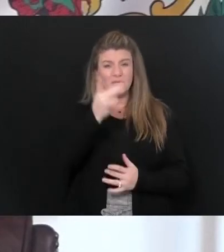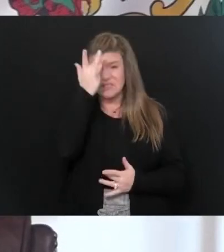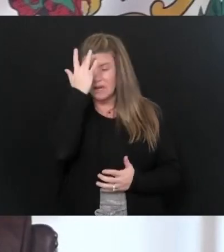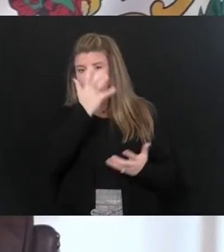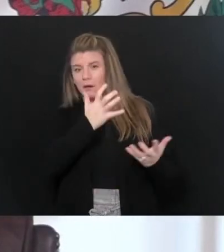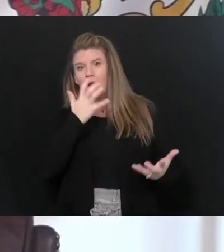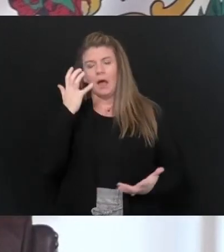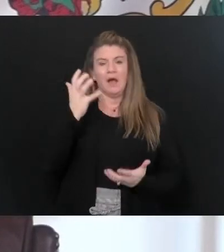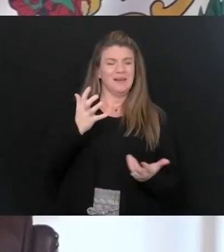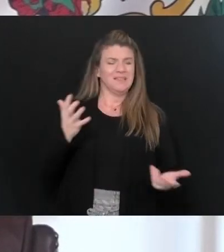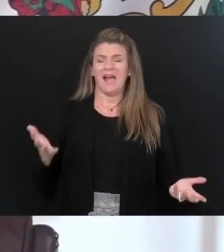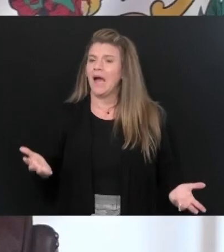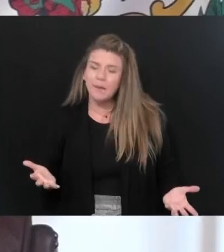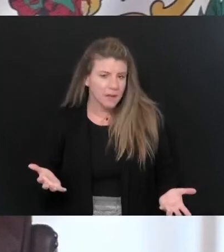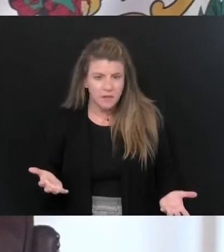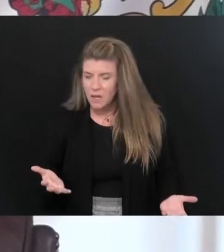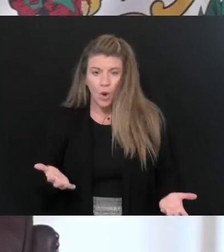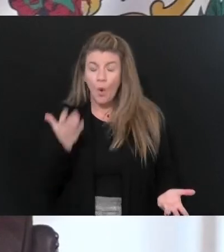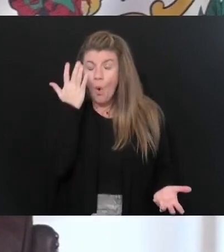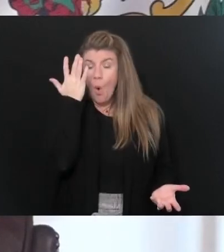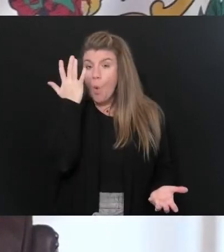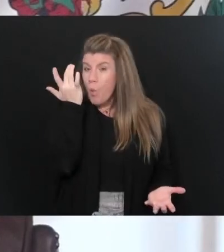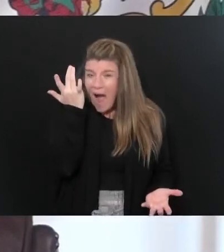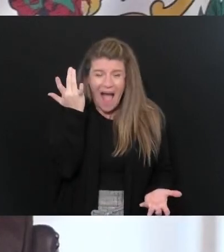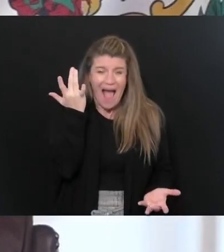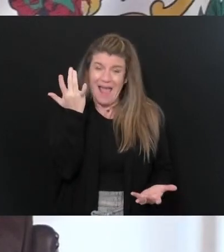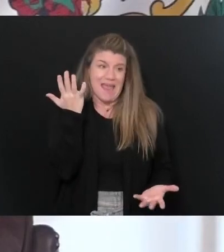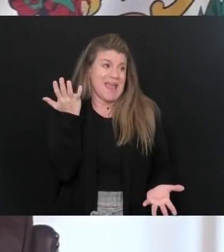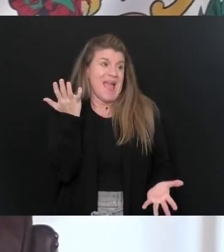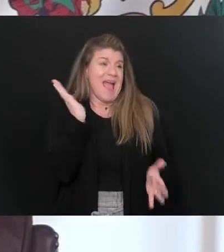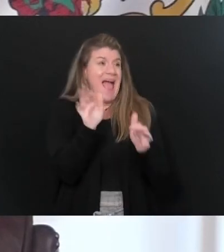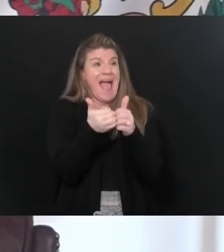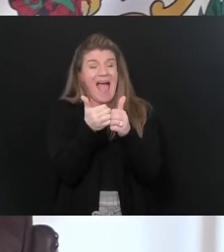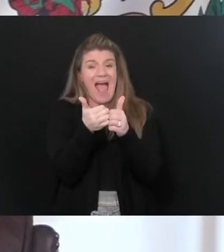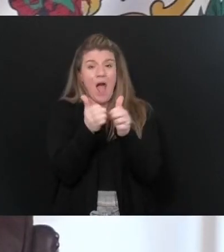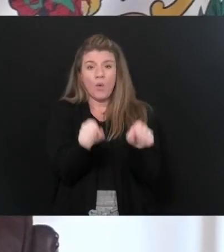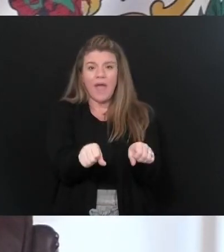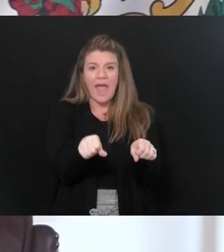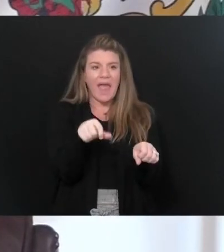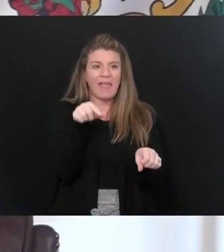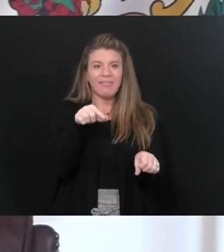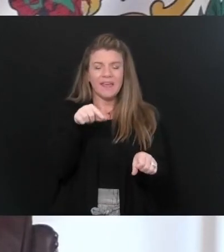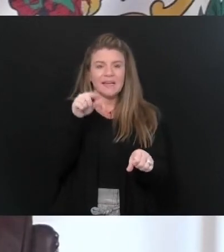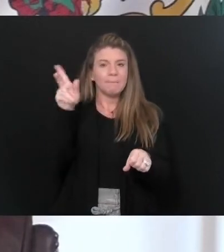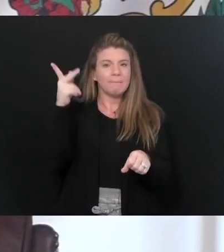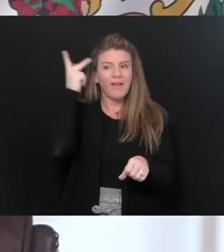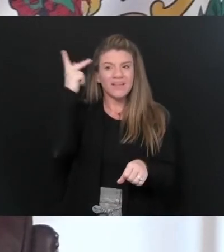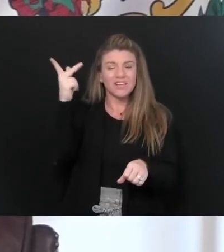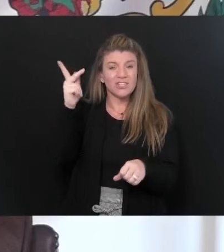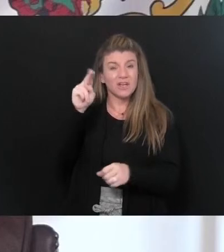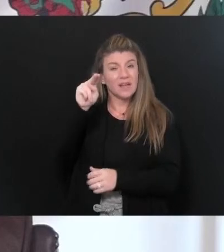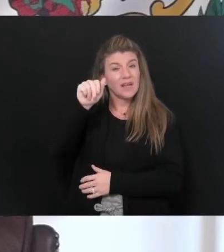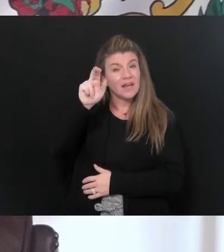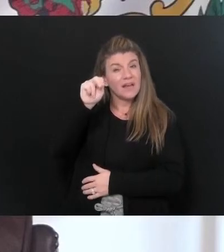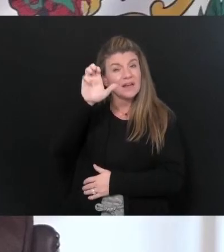Why in the world, why on this earth would Nancy Pelosi turn down